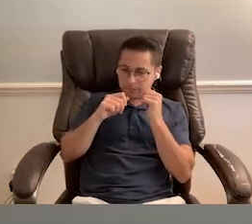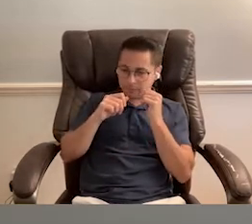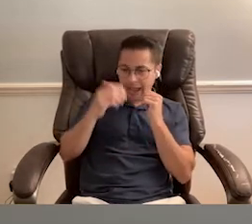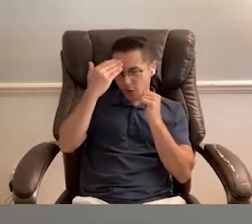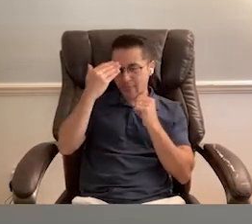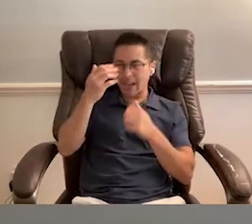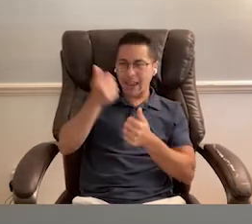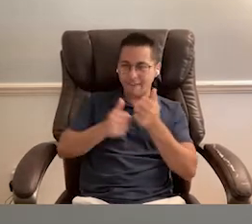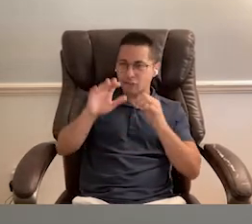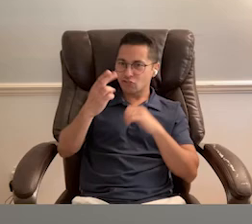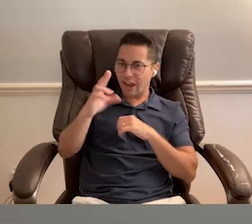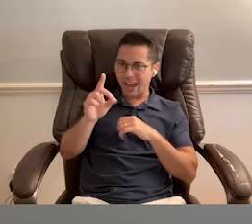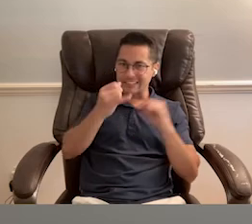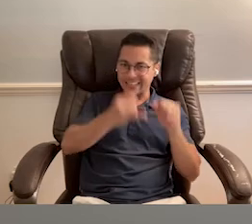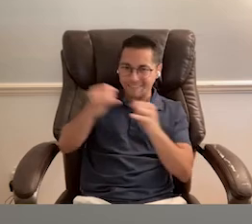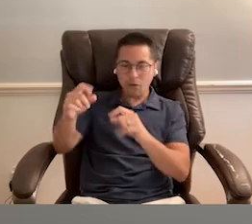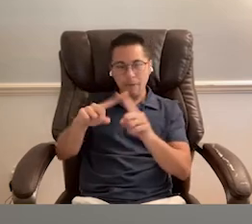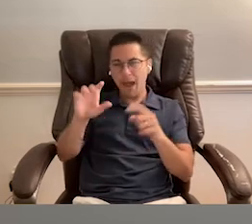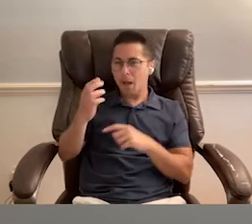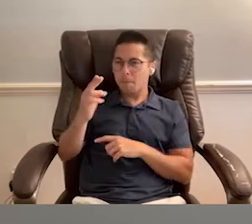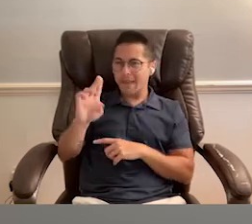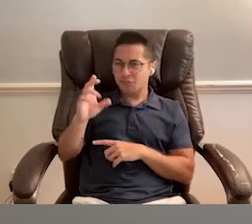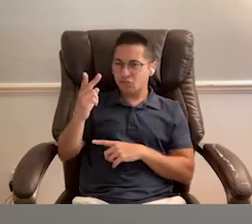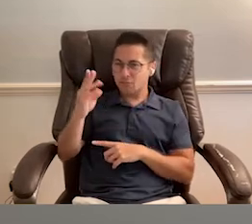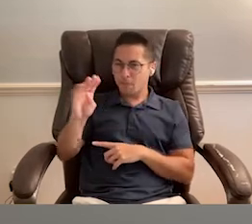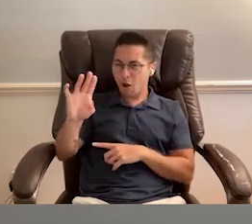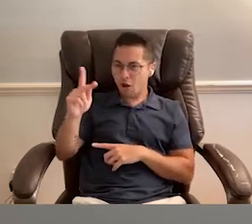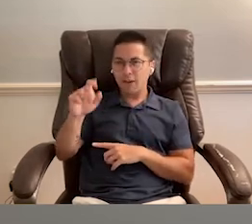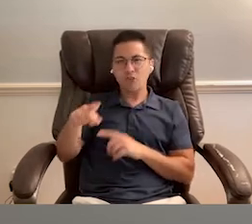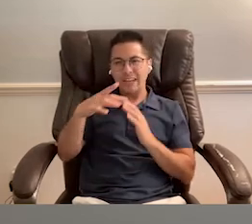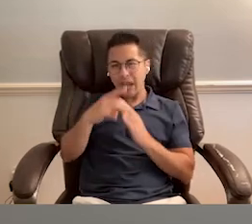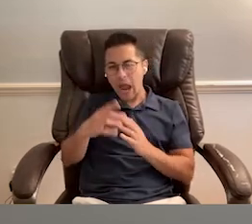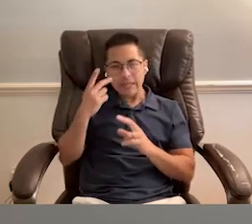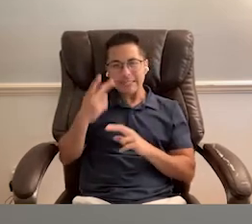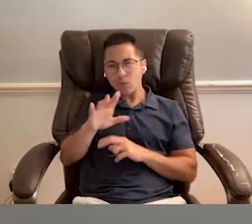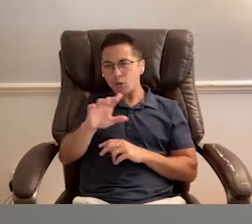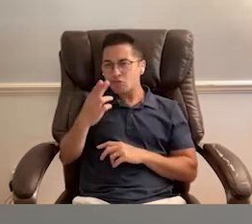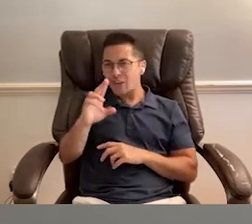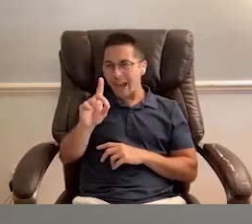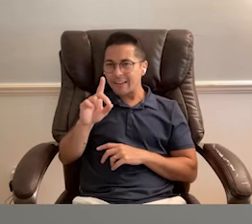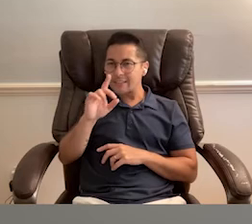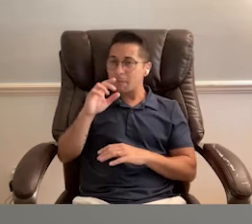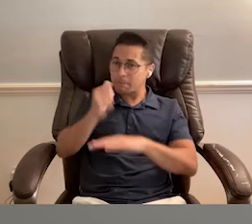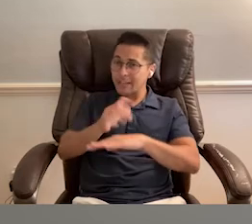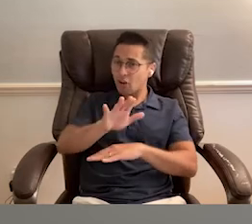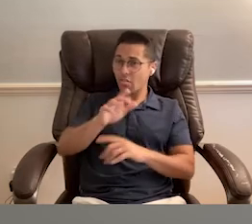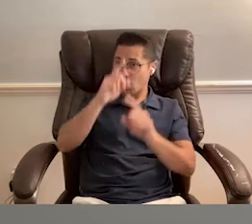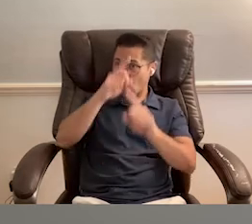is an individual, but a benchmark for you to guide and see where your child is based on the goals that they have